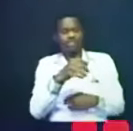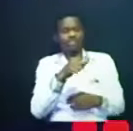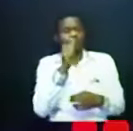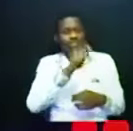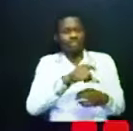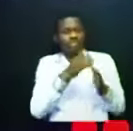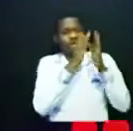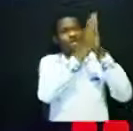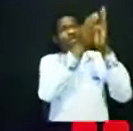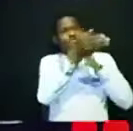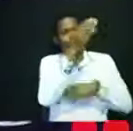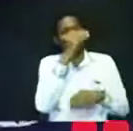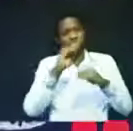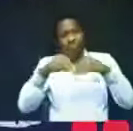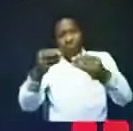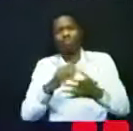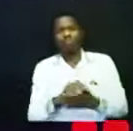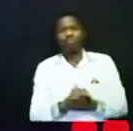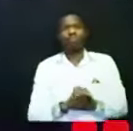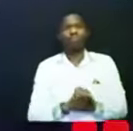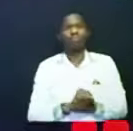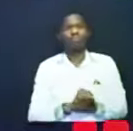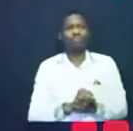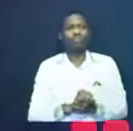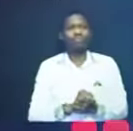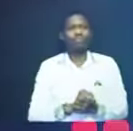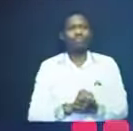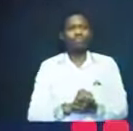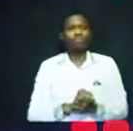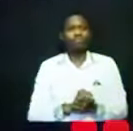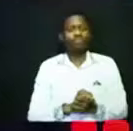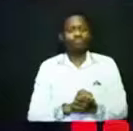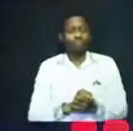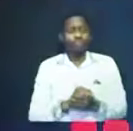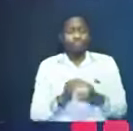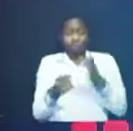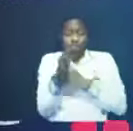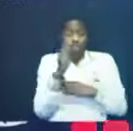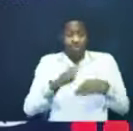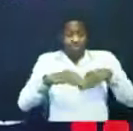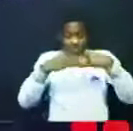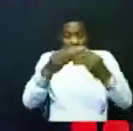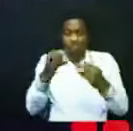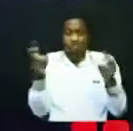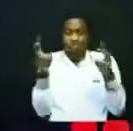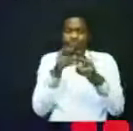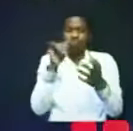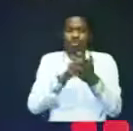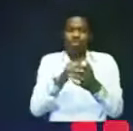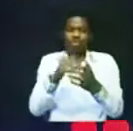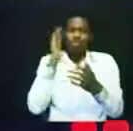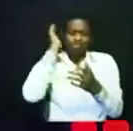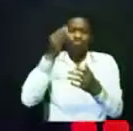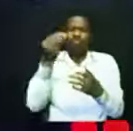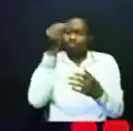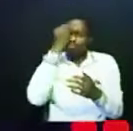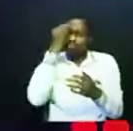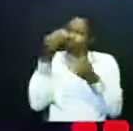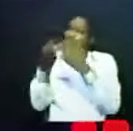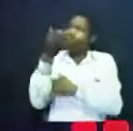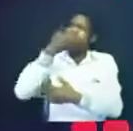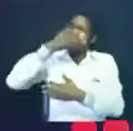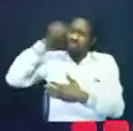Gives. Now he gives this for us to know him better. And when the